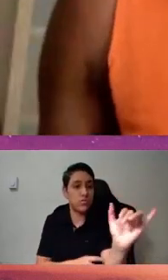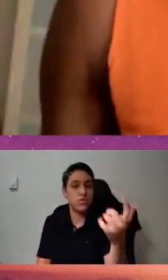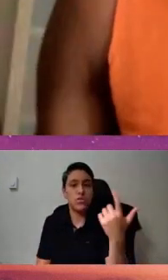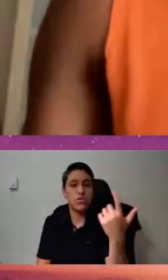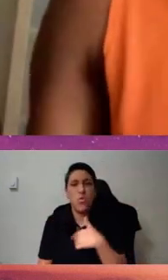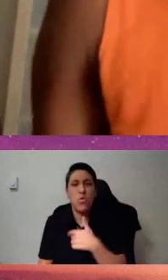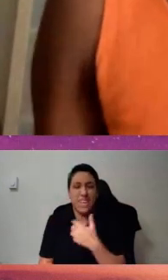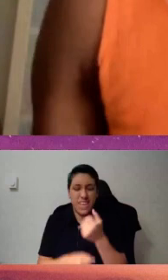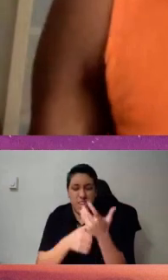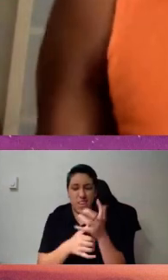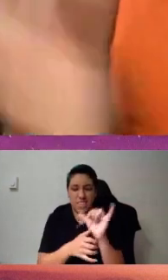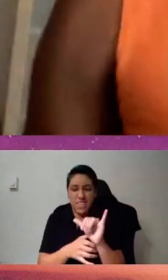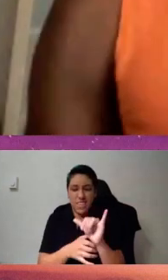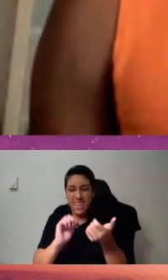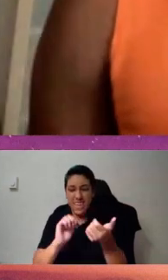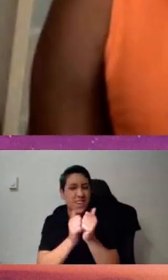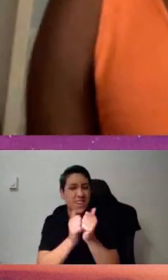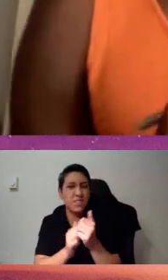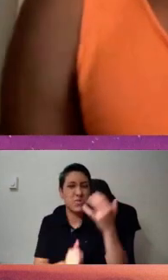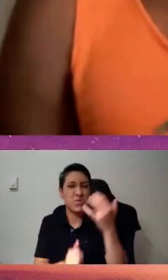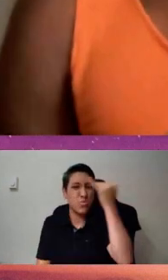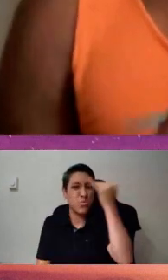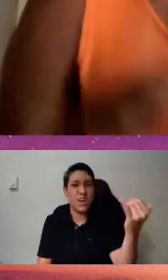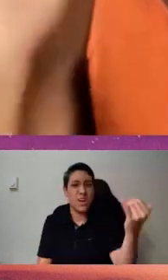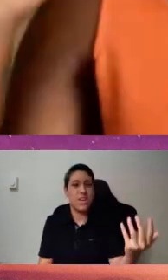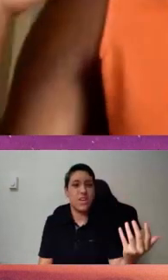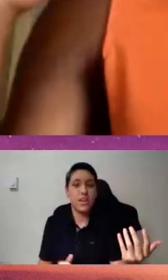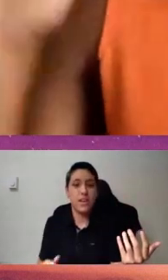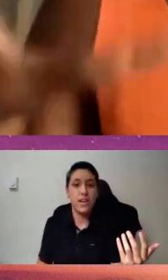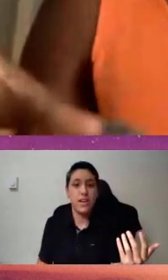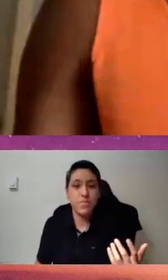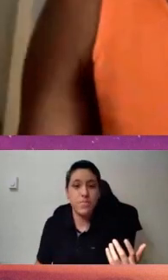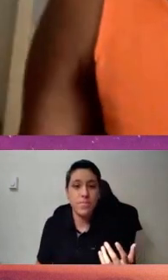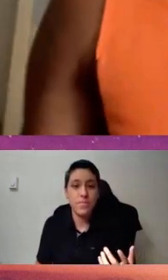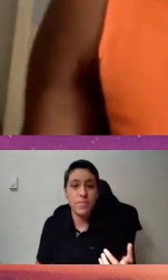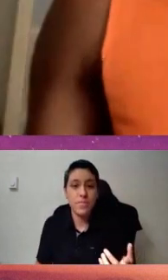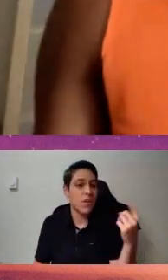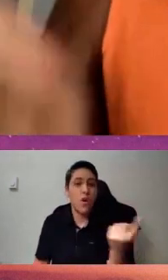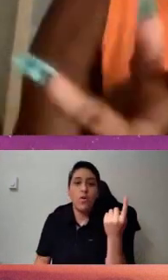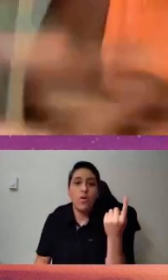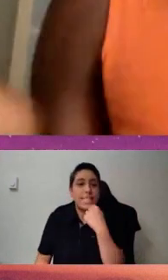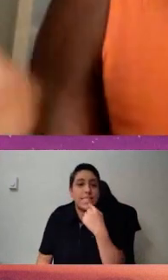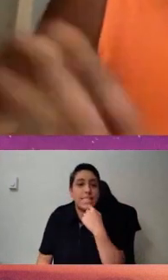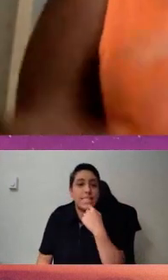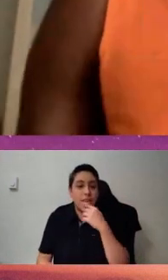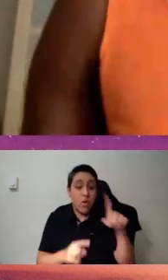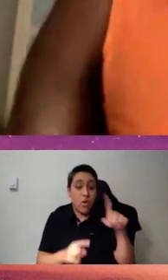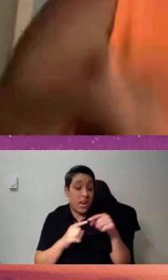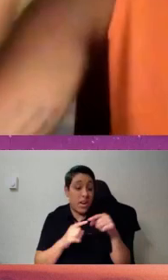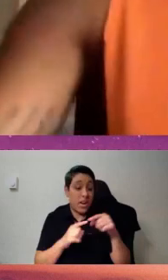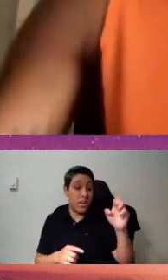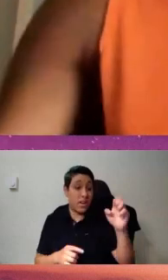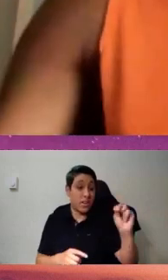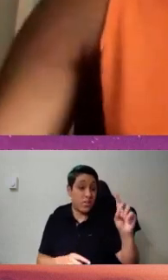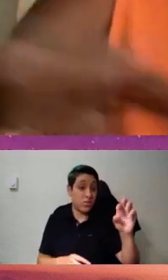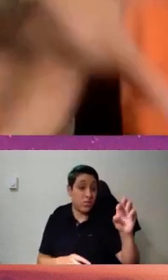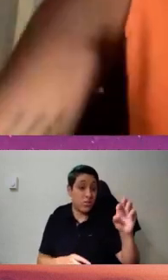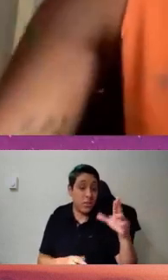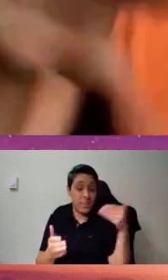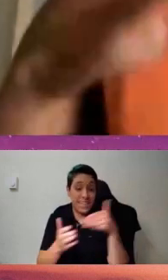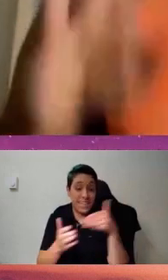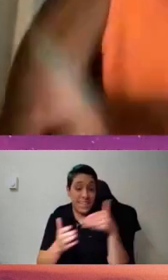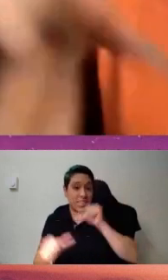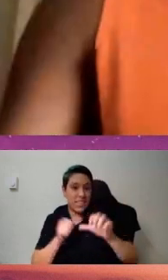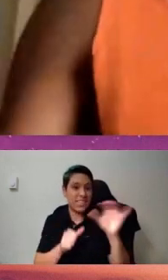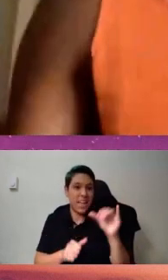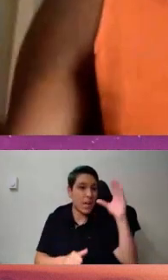competition? And this is like, they always say that when you put genders against each other, like, boys versus girls,